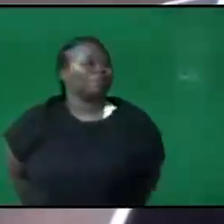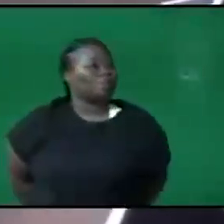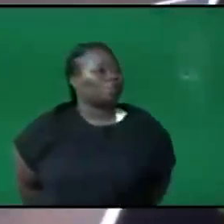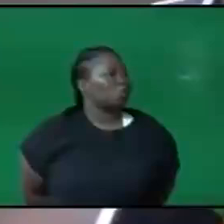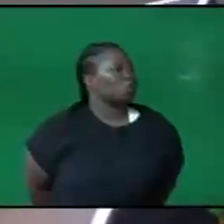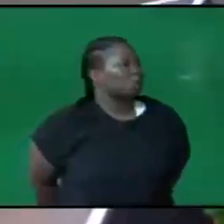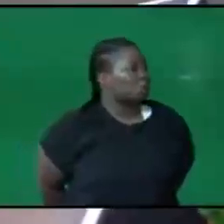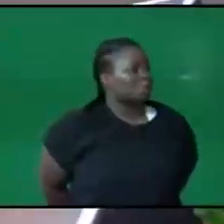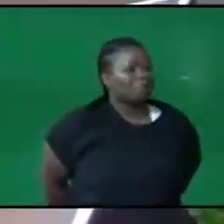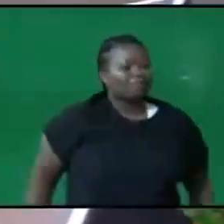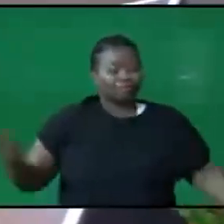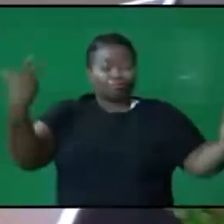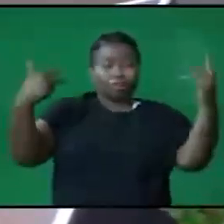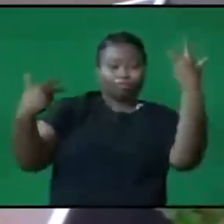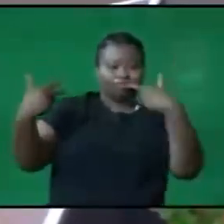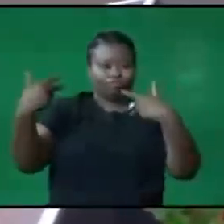Noma